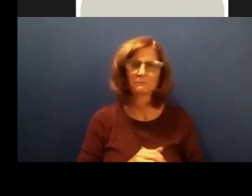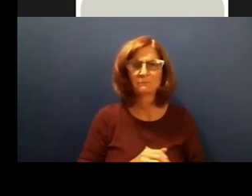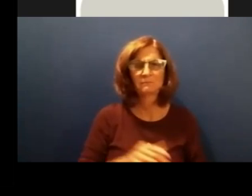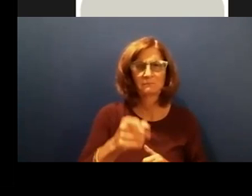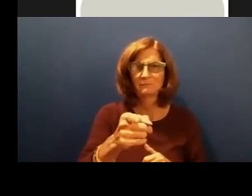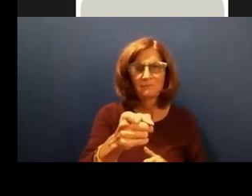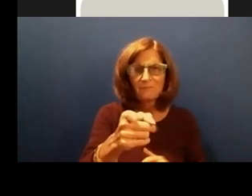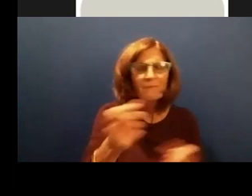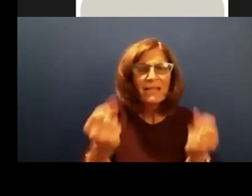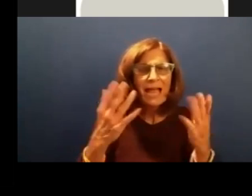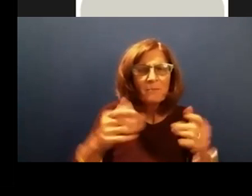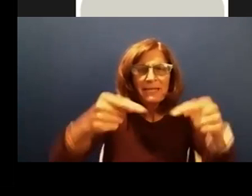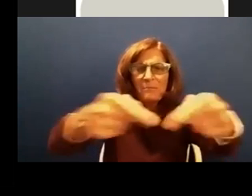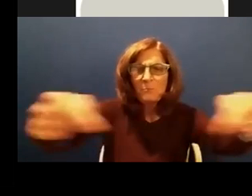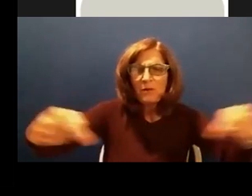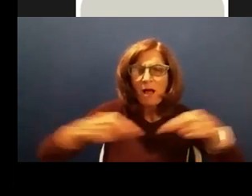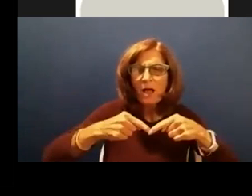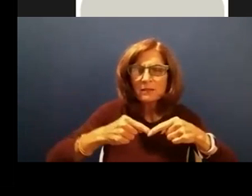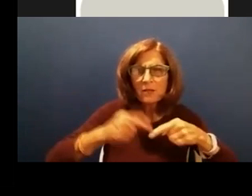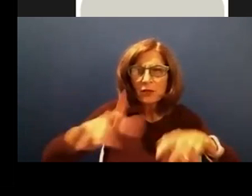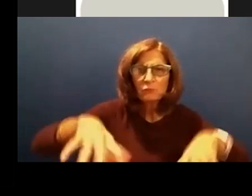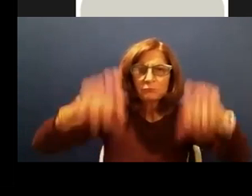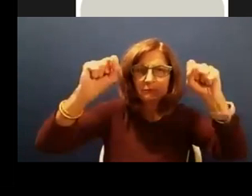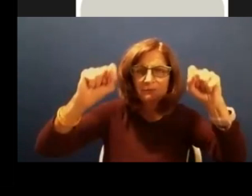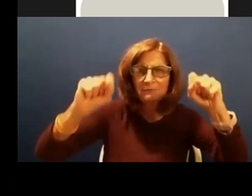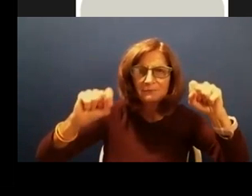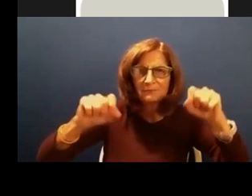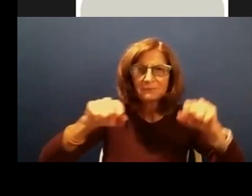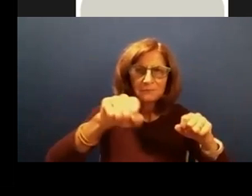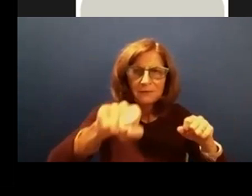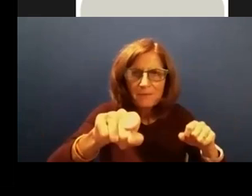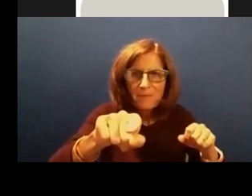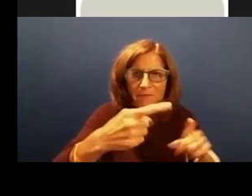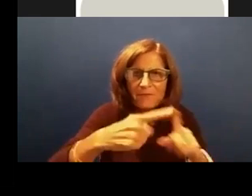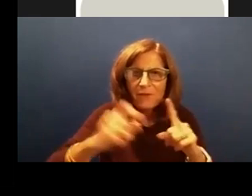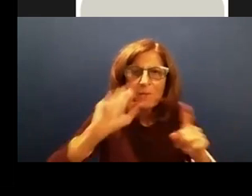How many blocks does this take up? So from the picture,